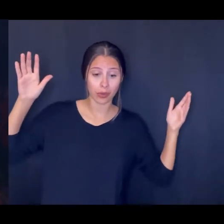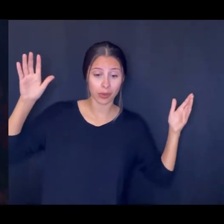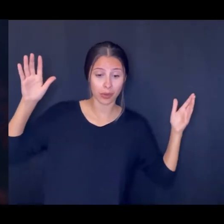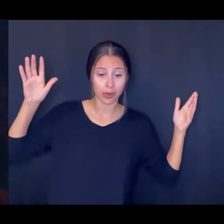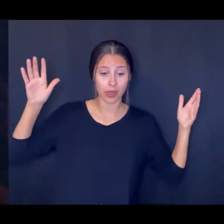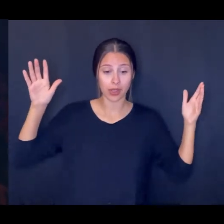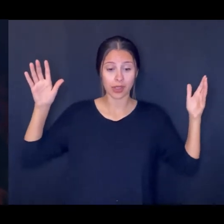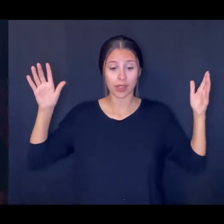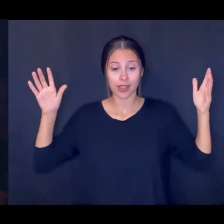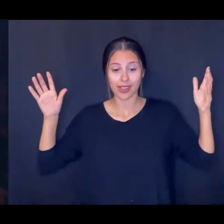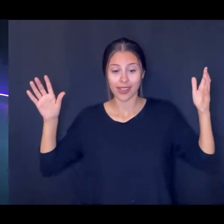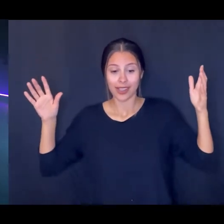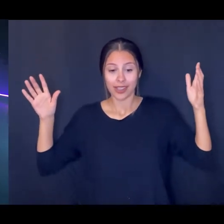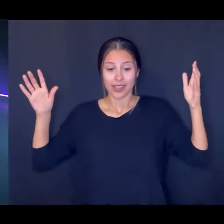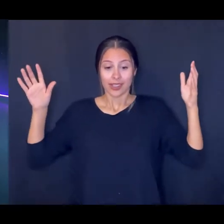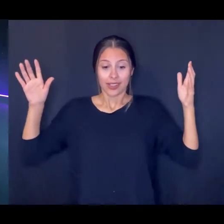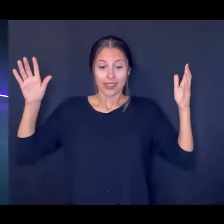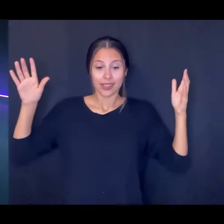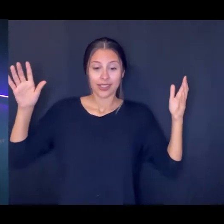through.